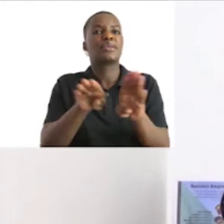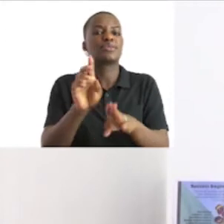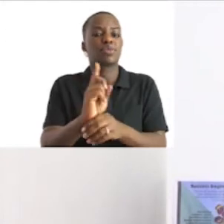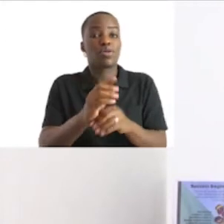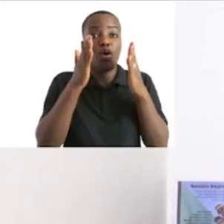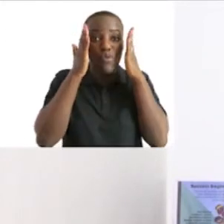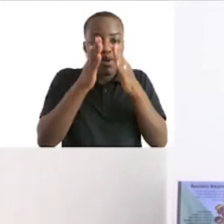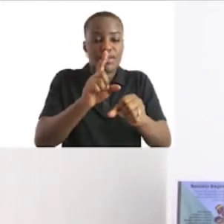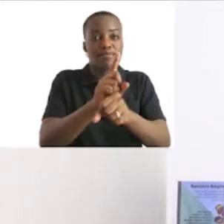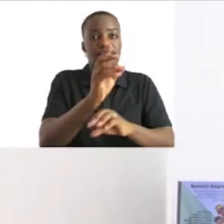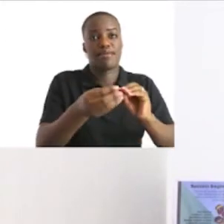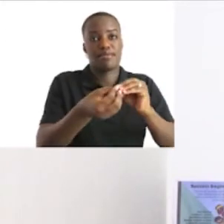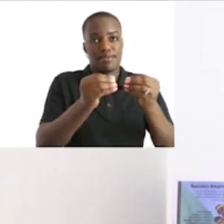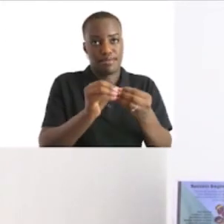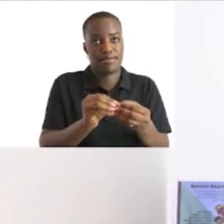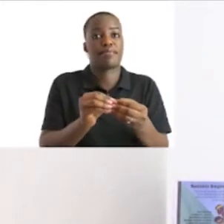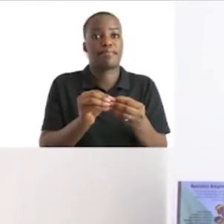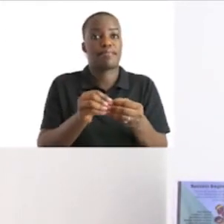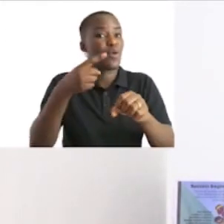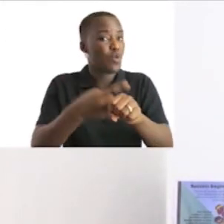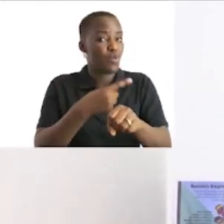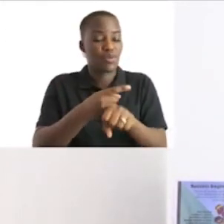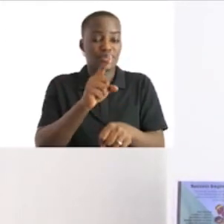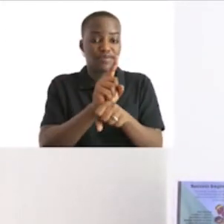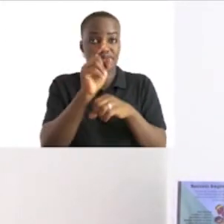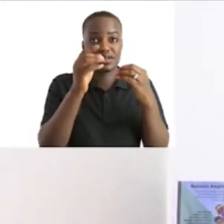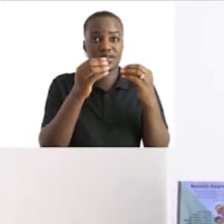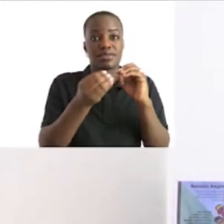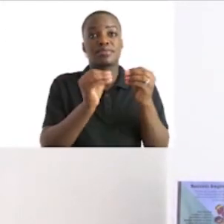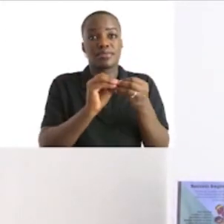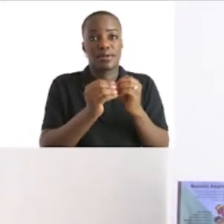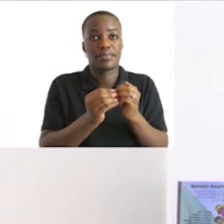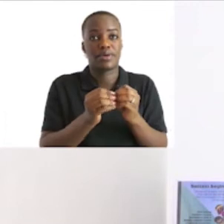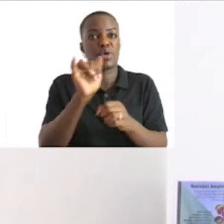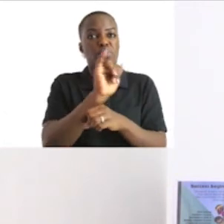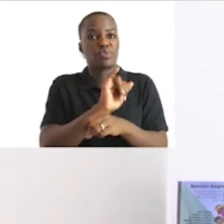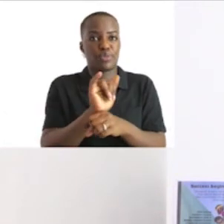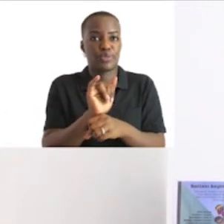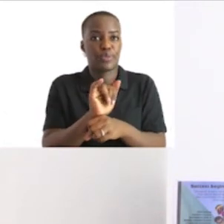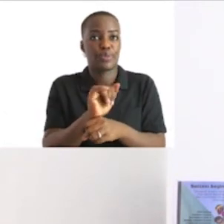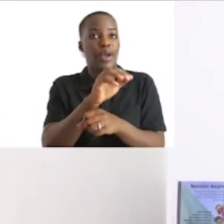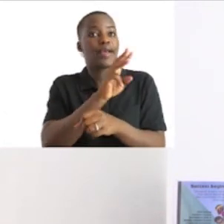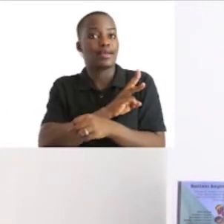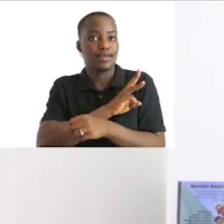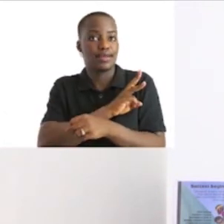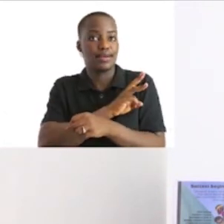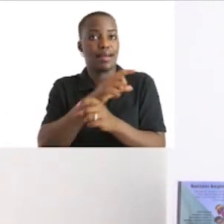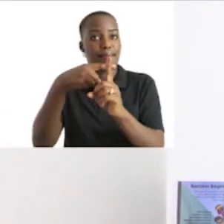that we look at the first digit. So we take our first digits and we say